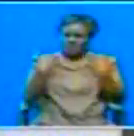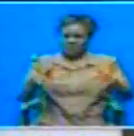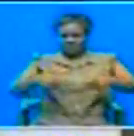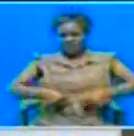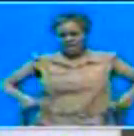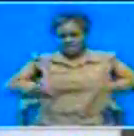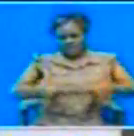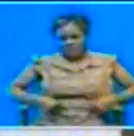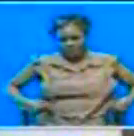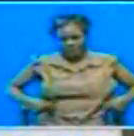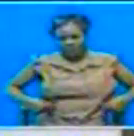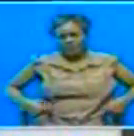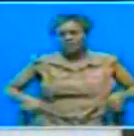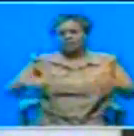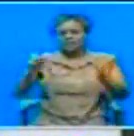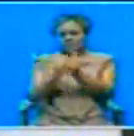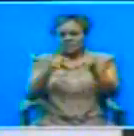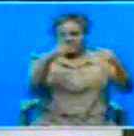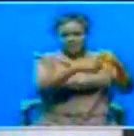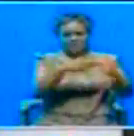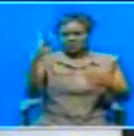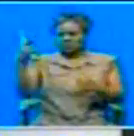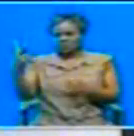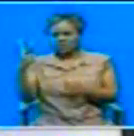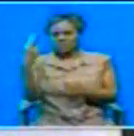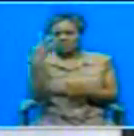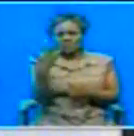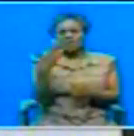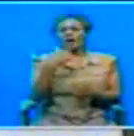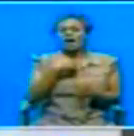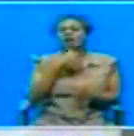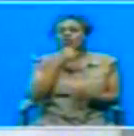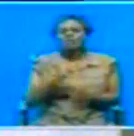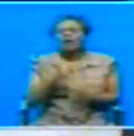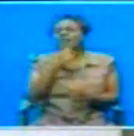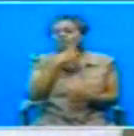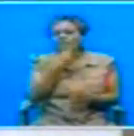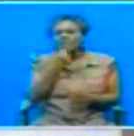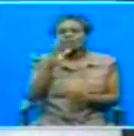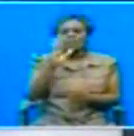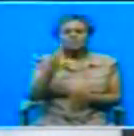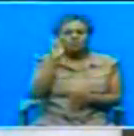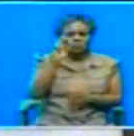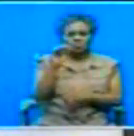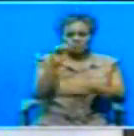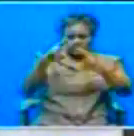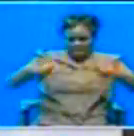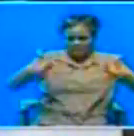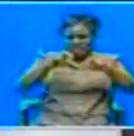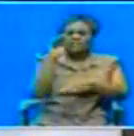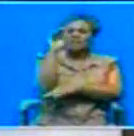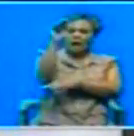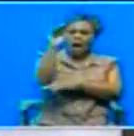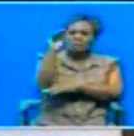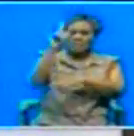Garissa. The 16 and 23-year-olds, accompanied by their aging father, were looking for their lost camel